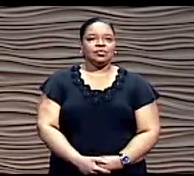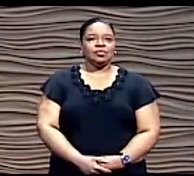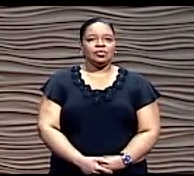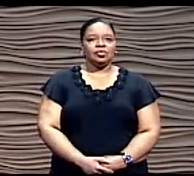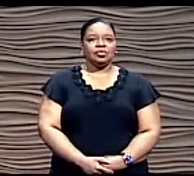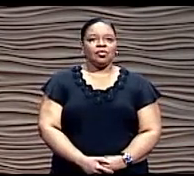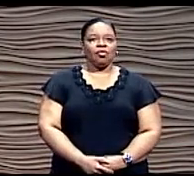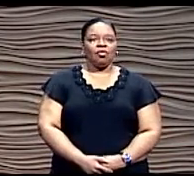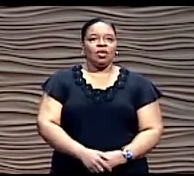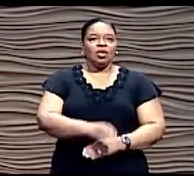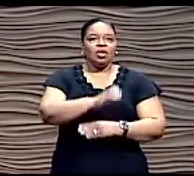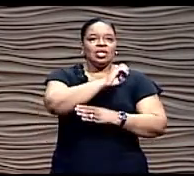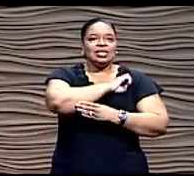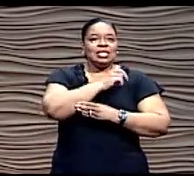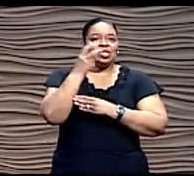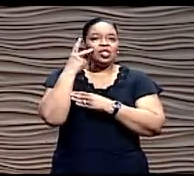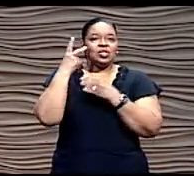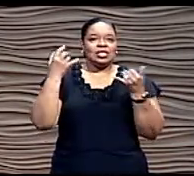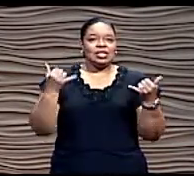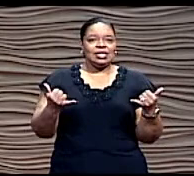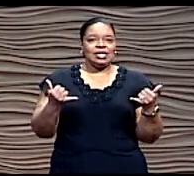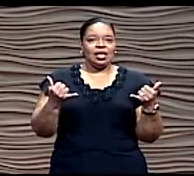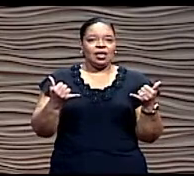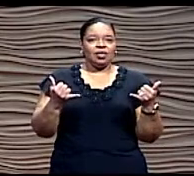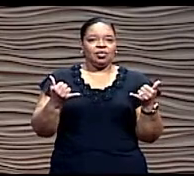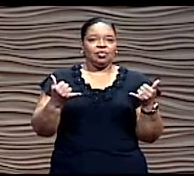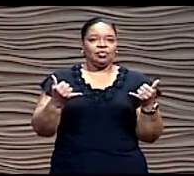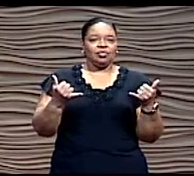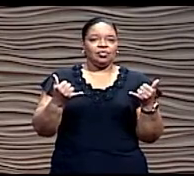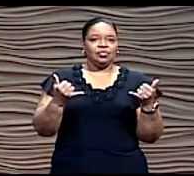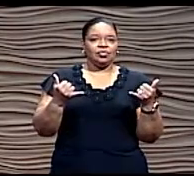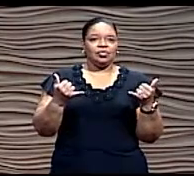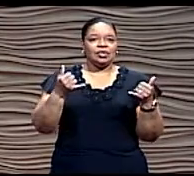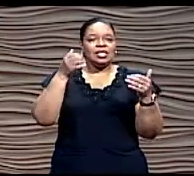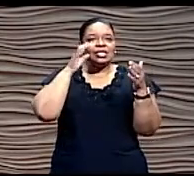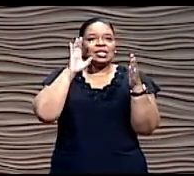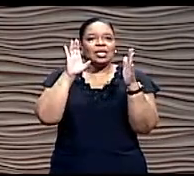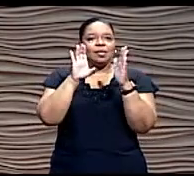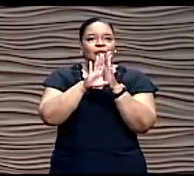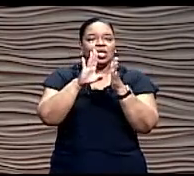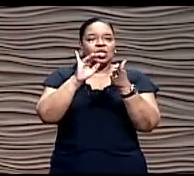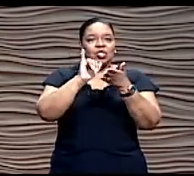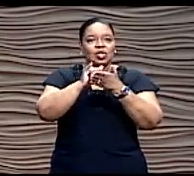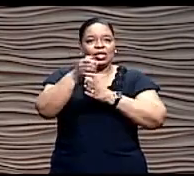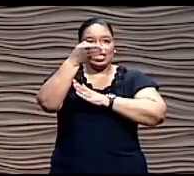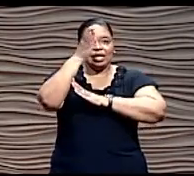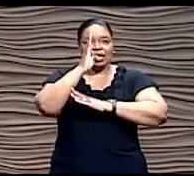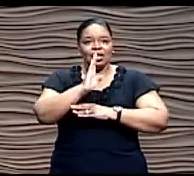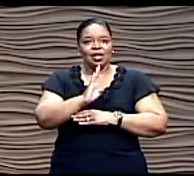what Ezekiel sees now is the picture that God